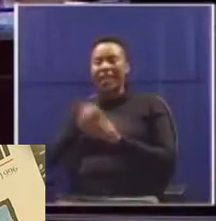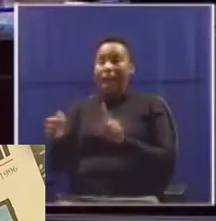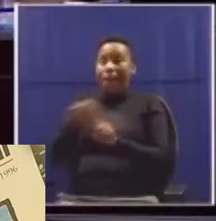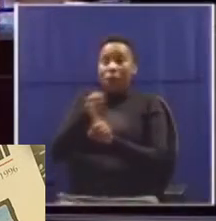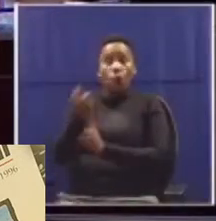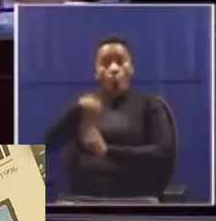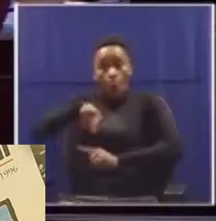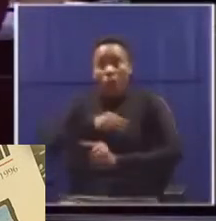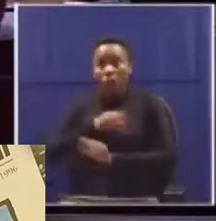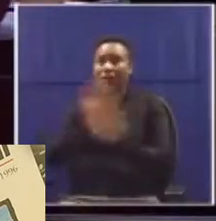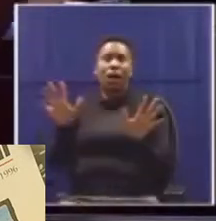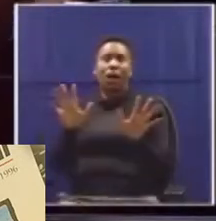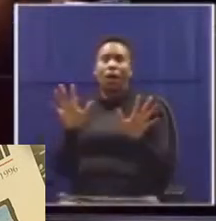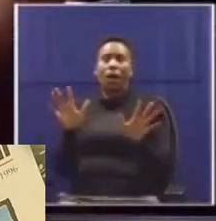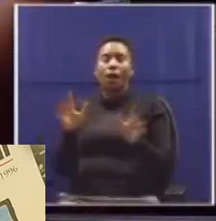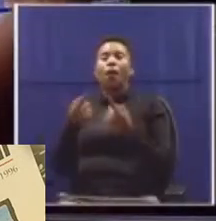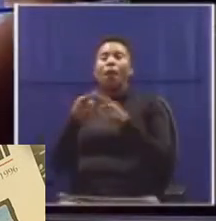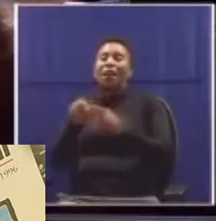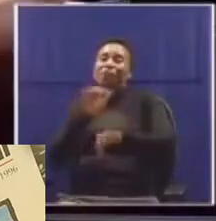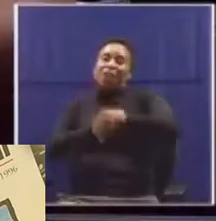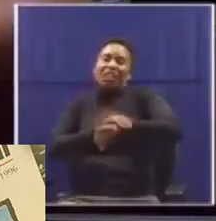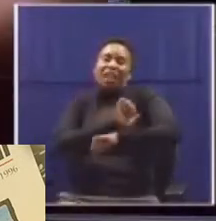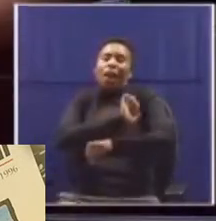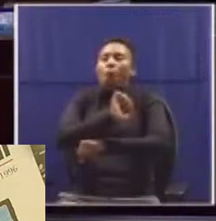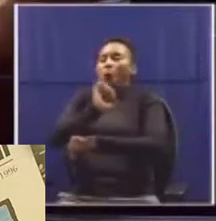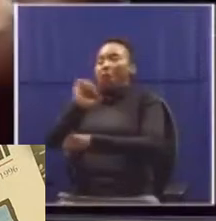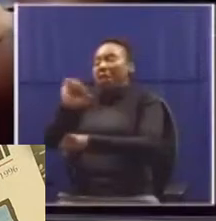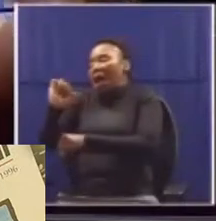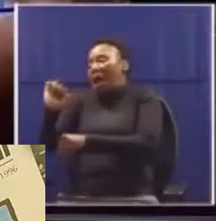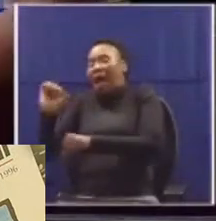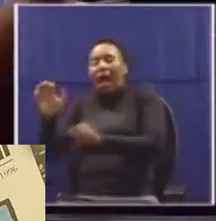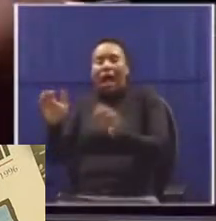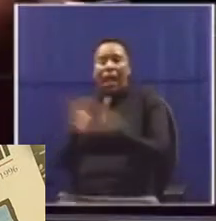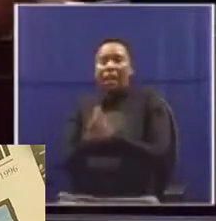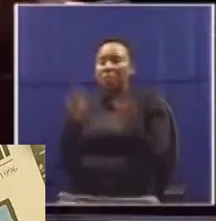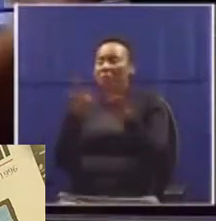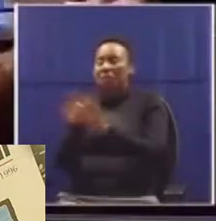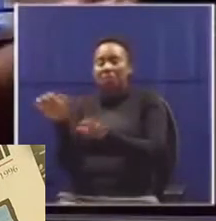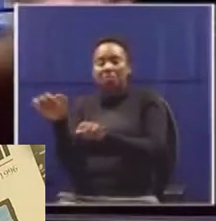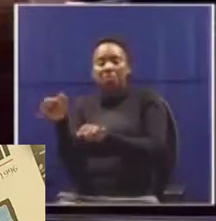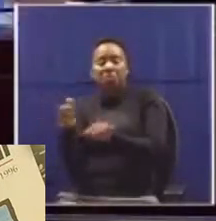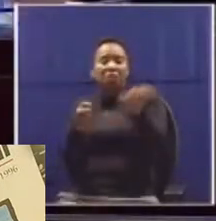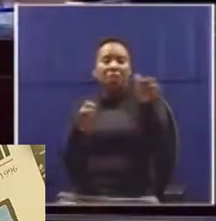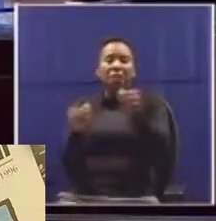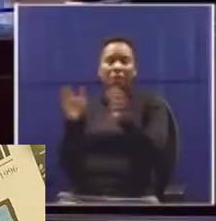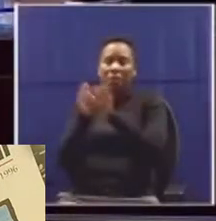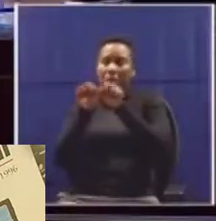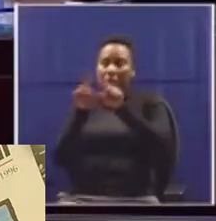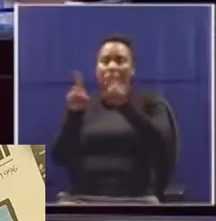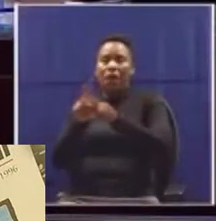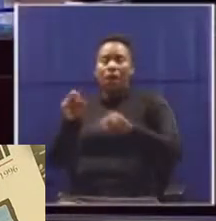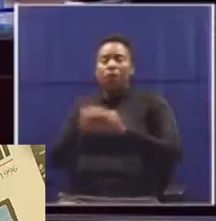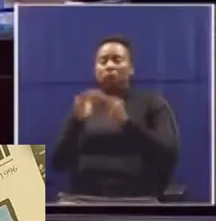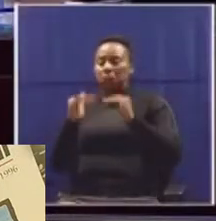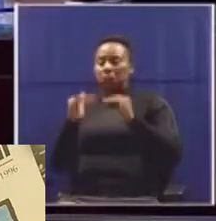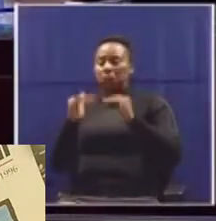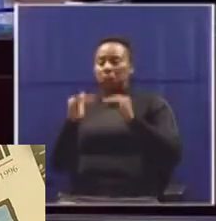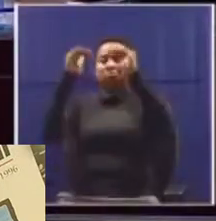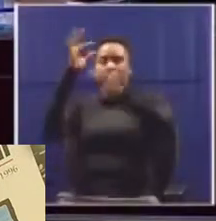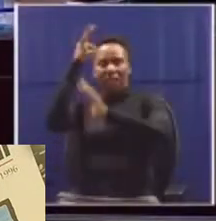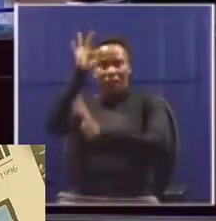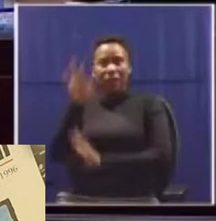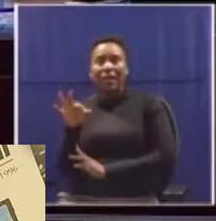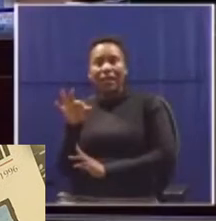but it's cages and self-righteous appointees are across cabinets in all three spheres of government